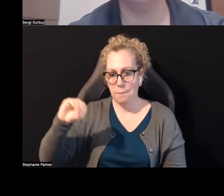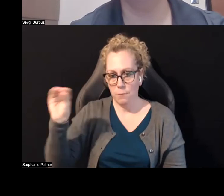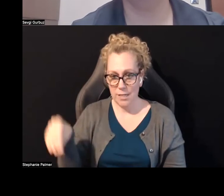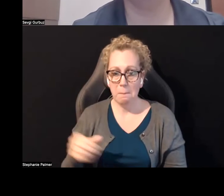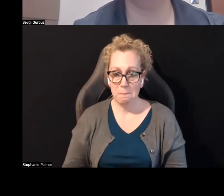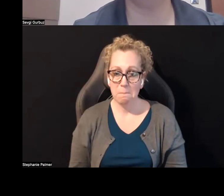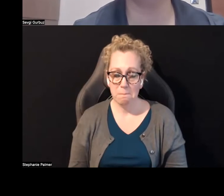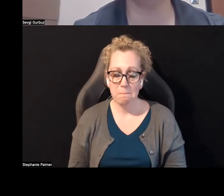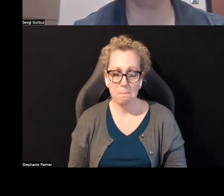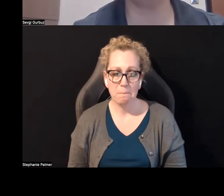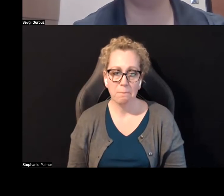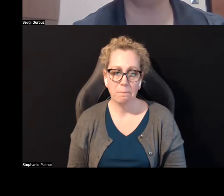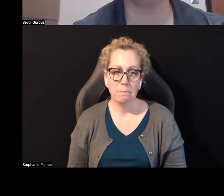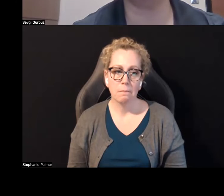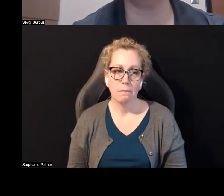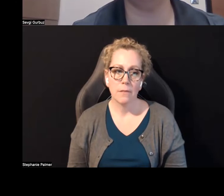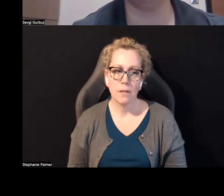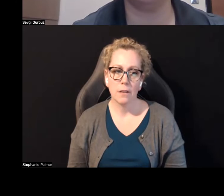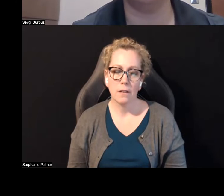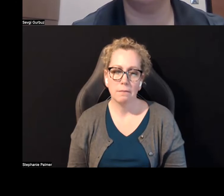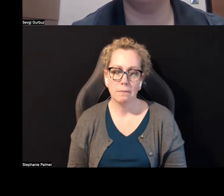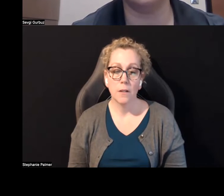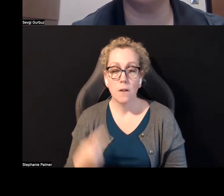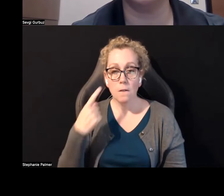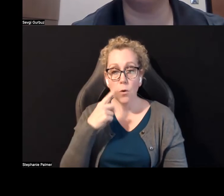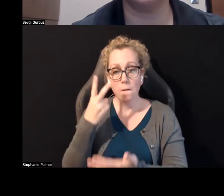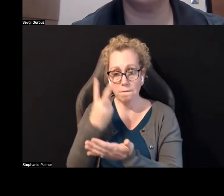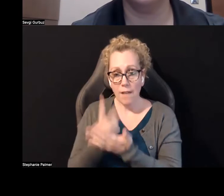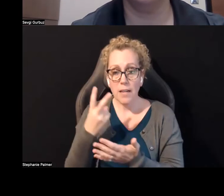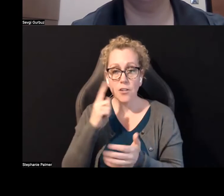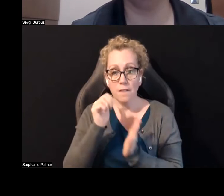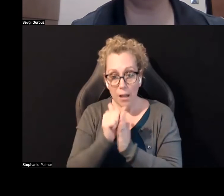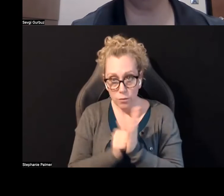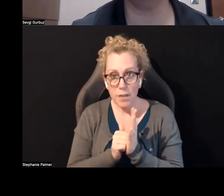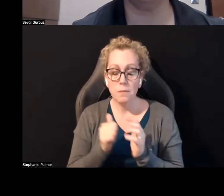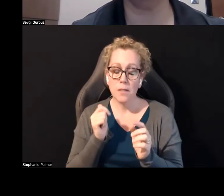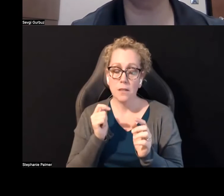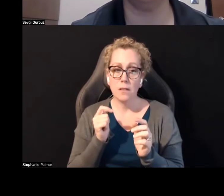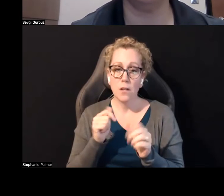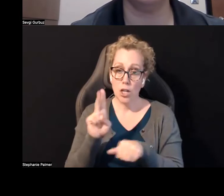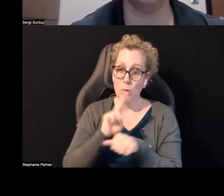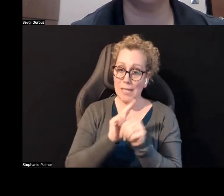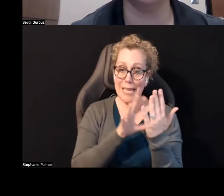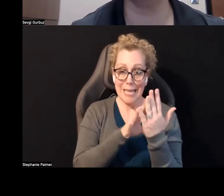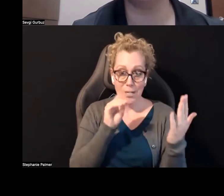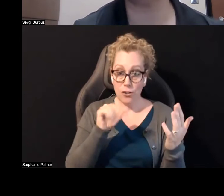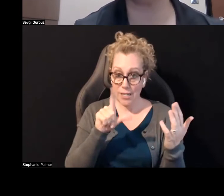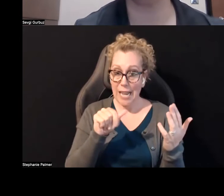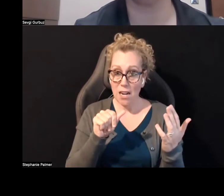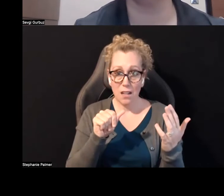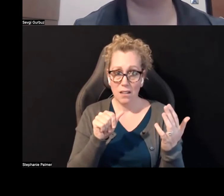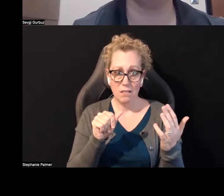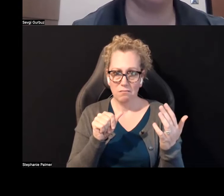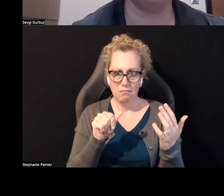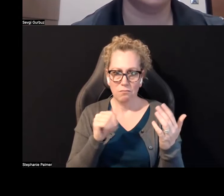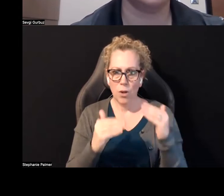so if you're thinking about validation of algorithms, using imitation data is